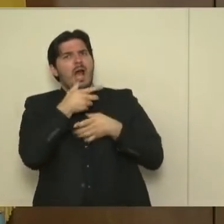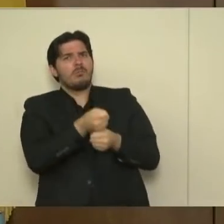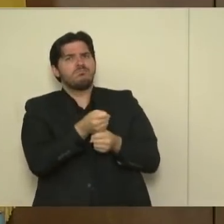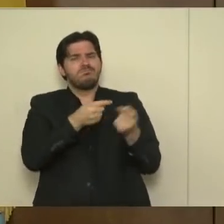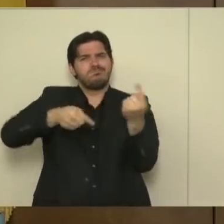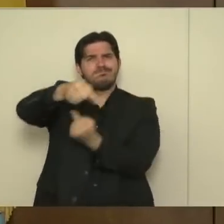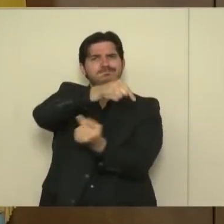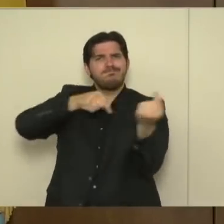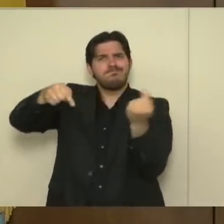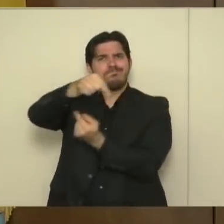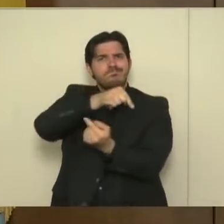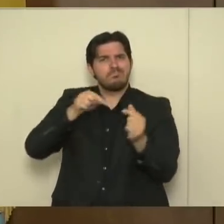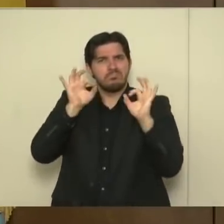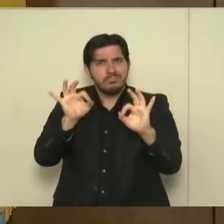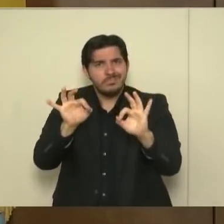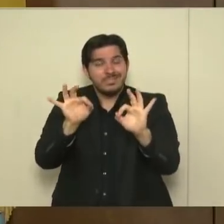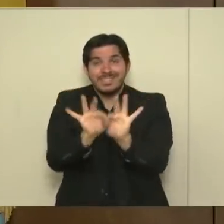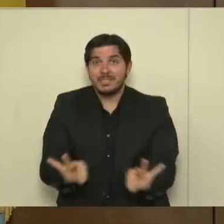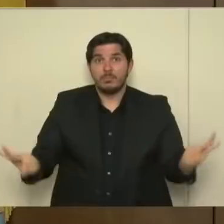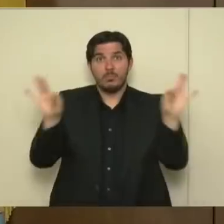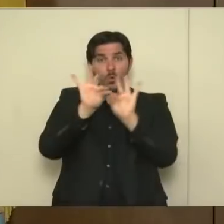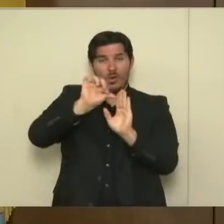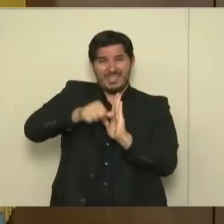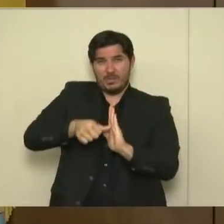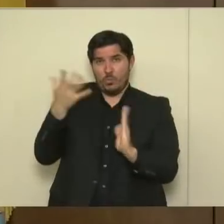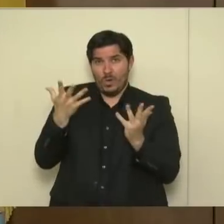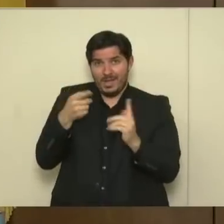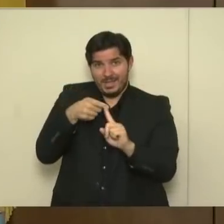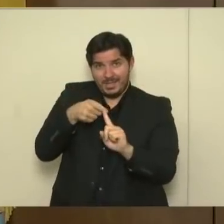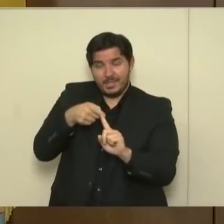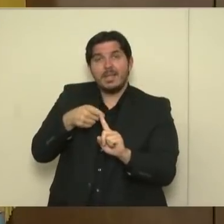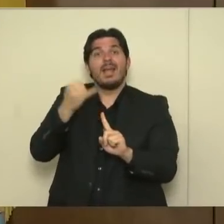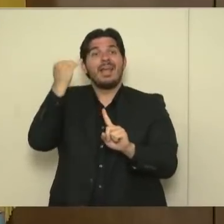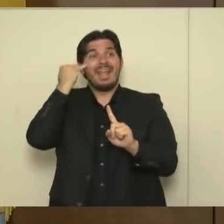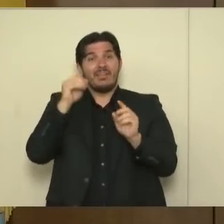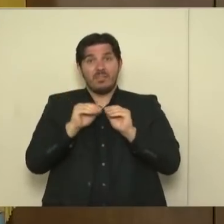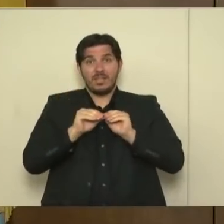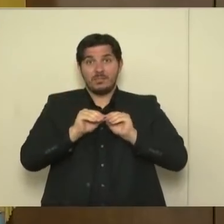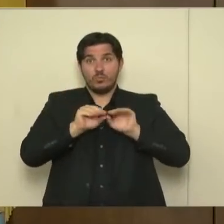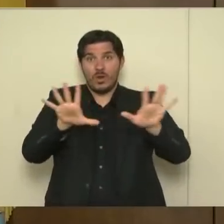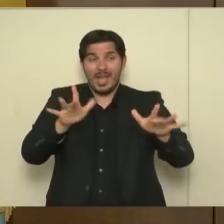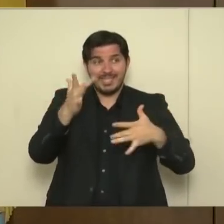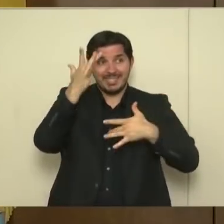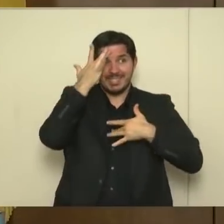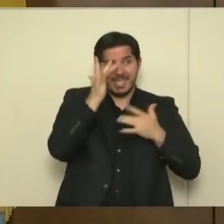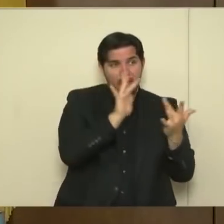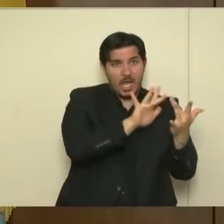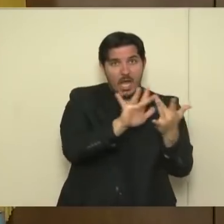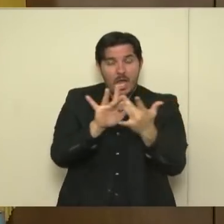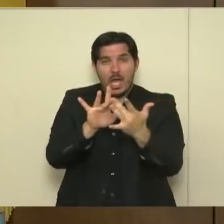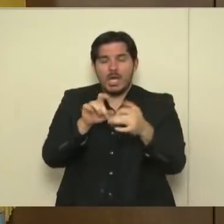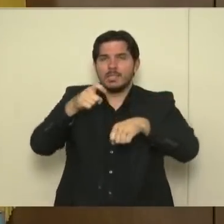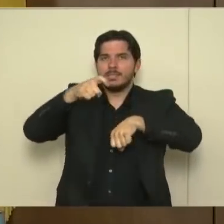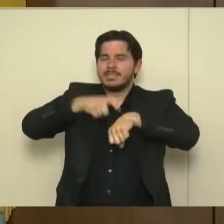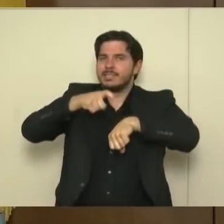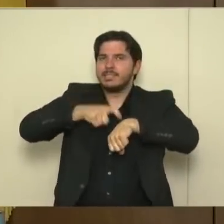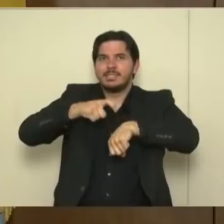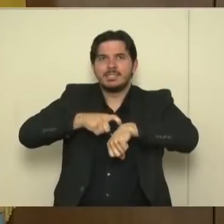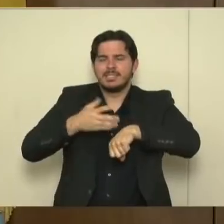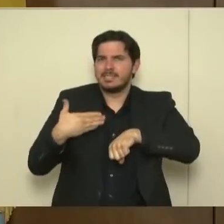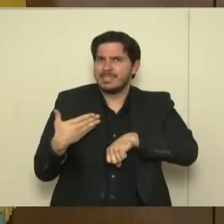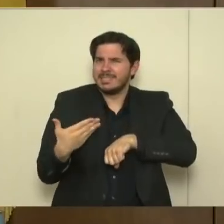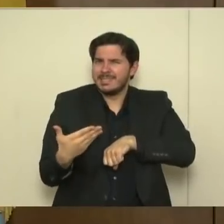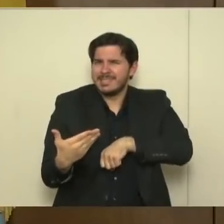information timely, and that there's real confidence in our ability to do that. And so I can't give you that we've seen